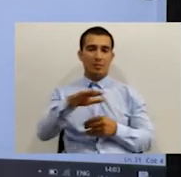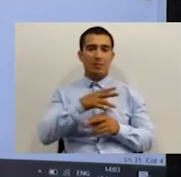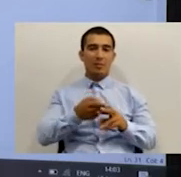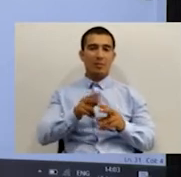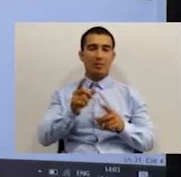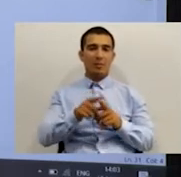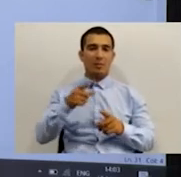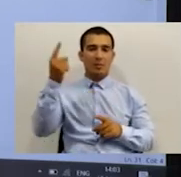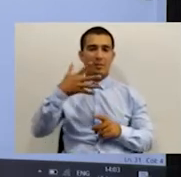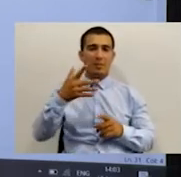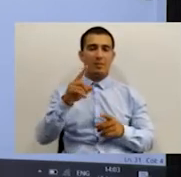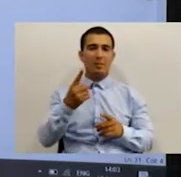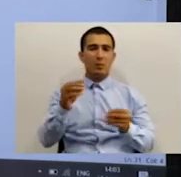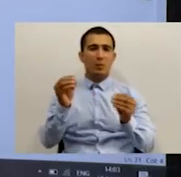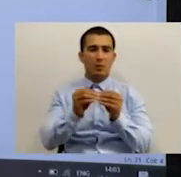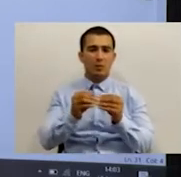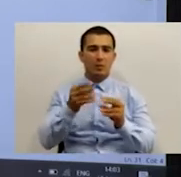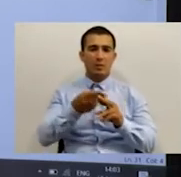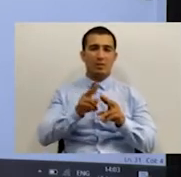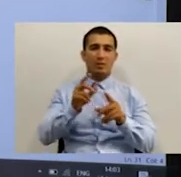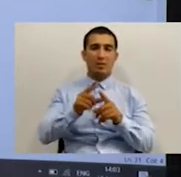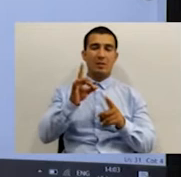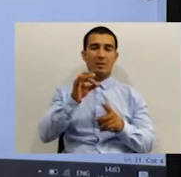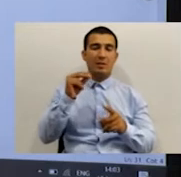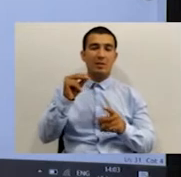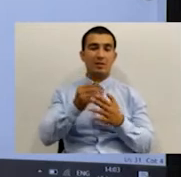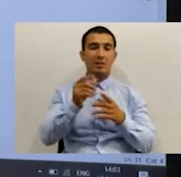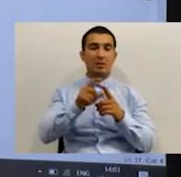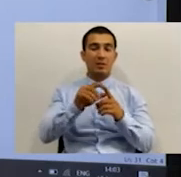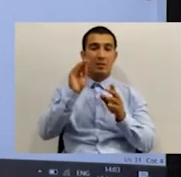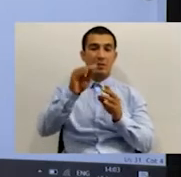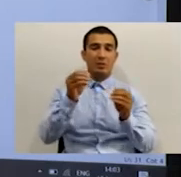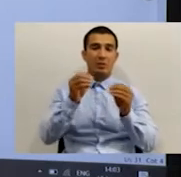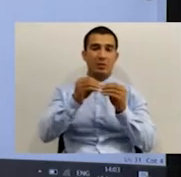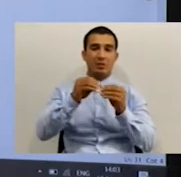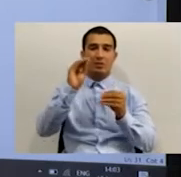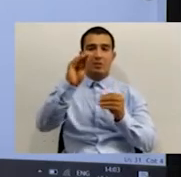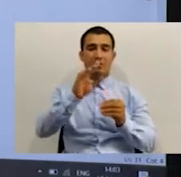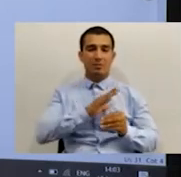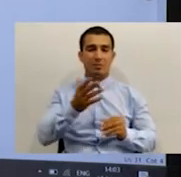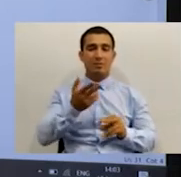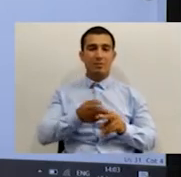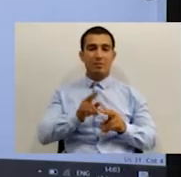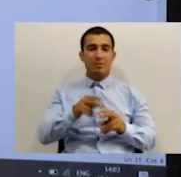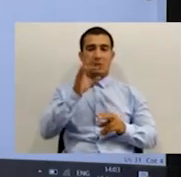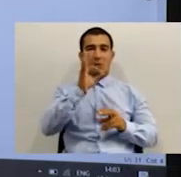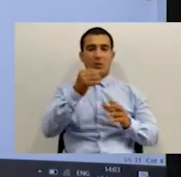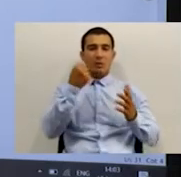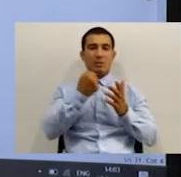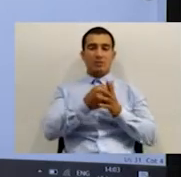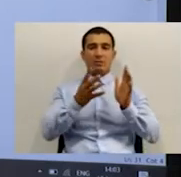vatanim jumlasi ekranga chiqdi. Bu yerda nima uchun aynan 10 ta chiqdi desak, mana bu yerda range ichiga biz 10 sonini